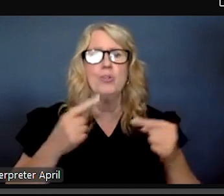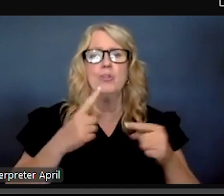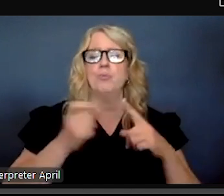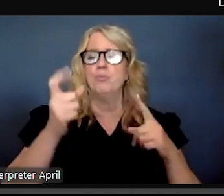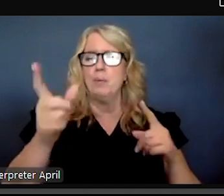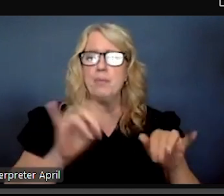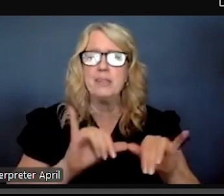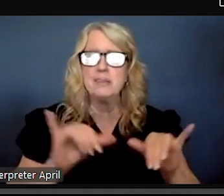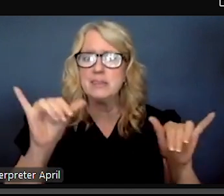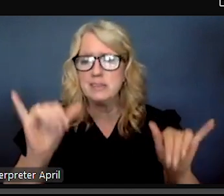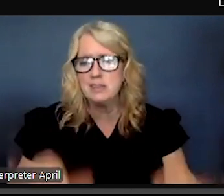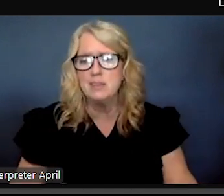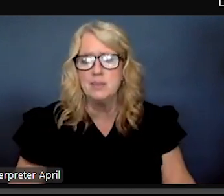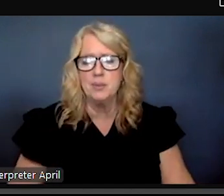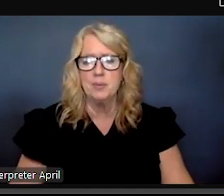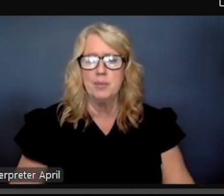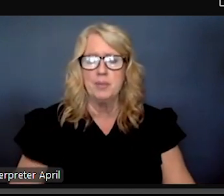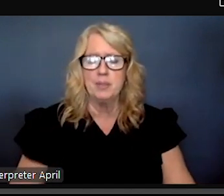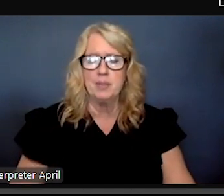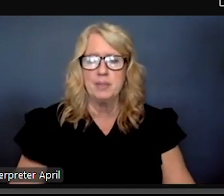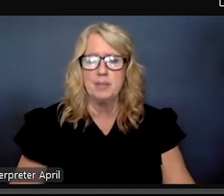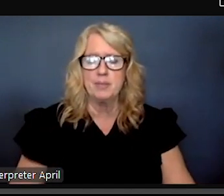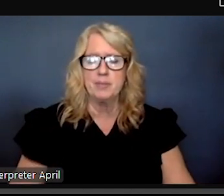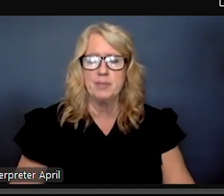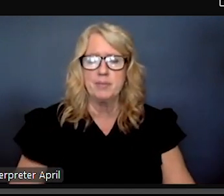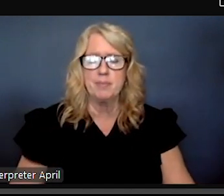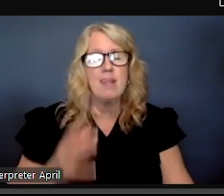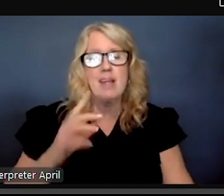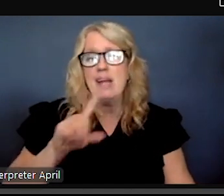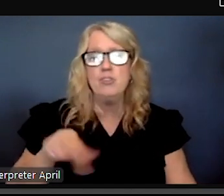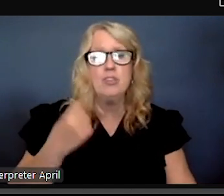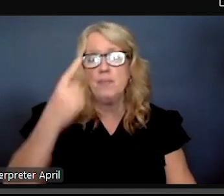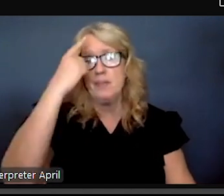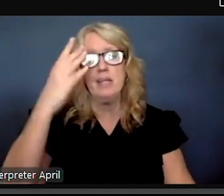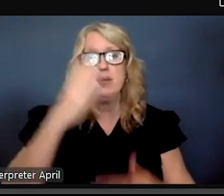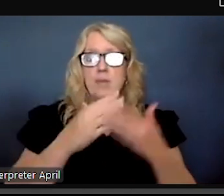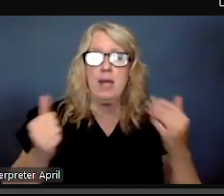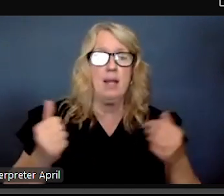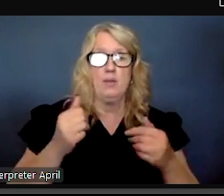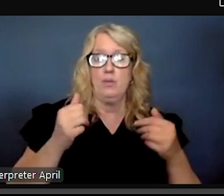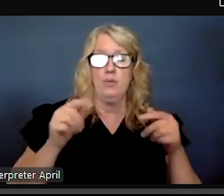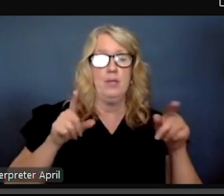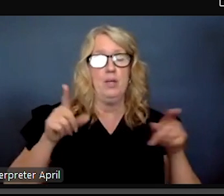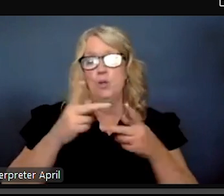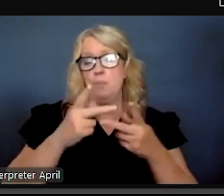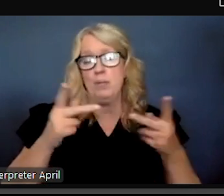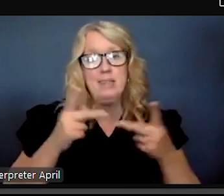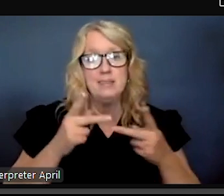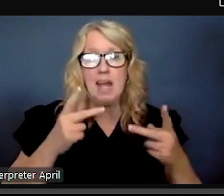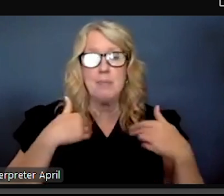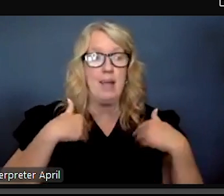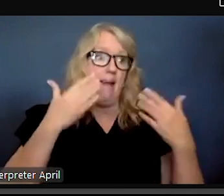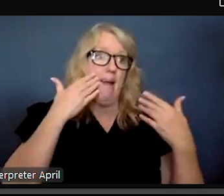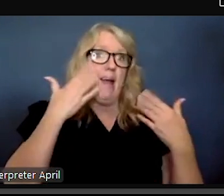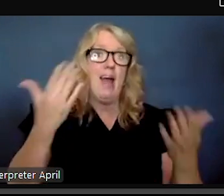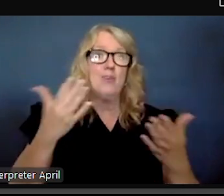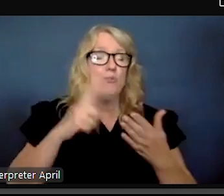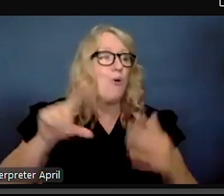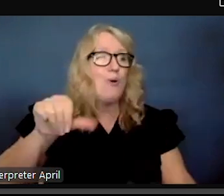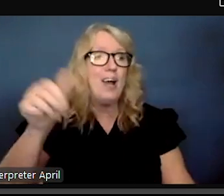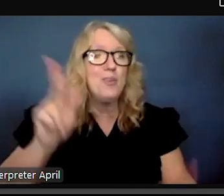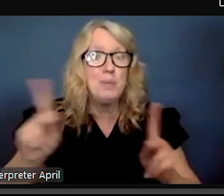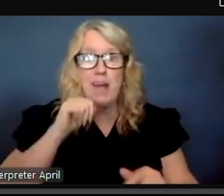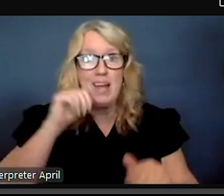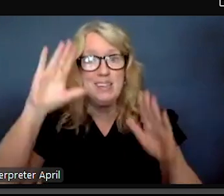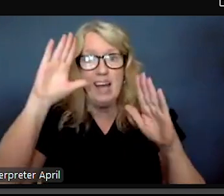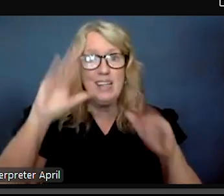So um, I just think there are places. They're both places. I don't know what others thought. I did not